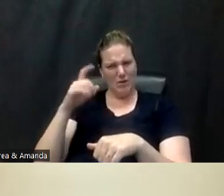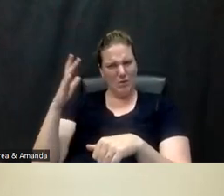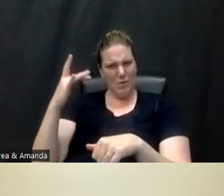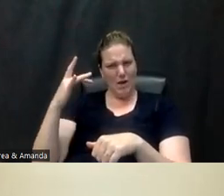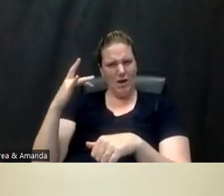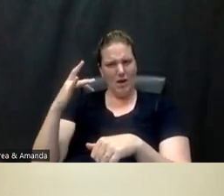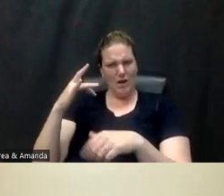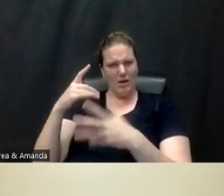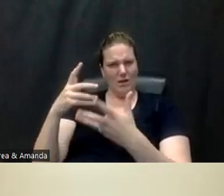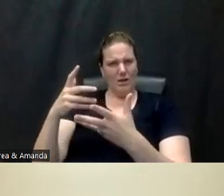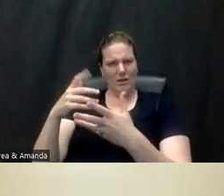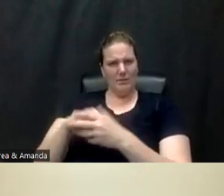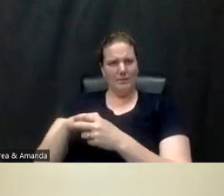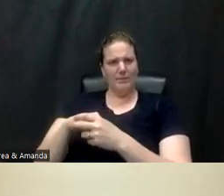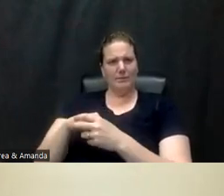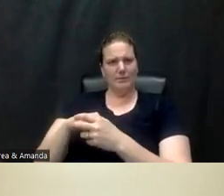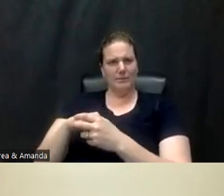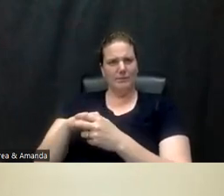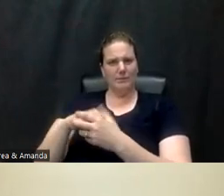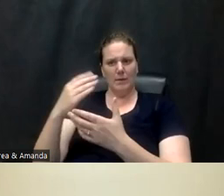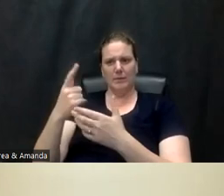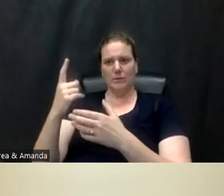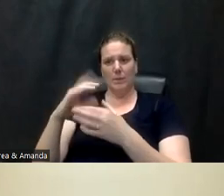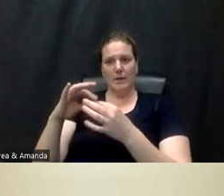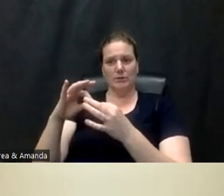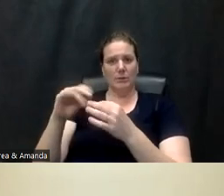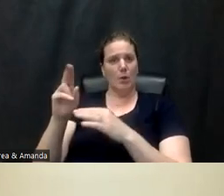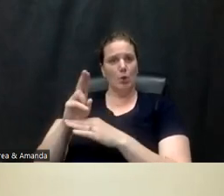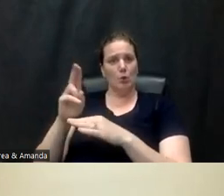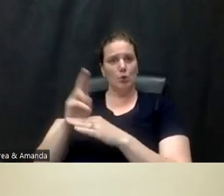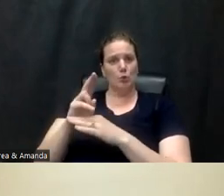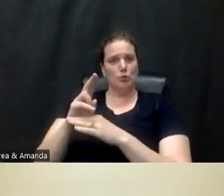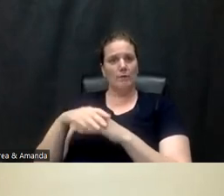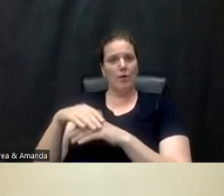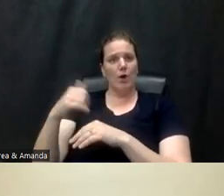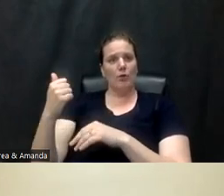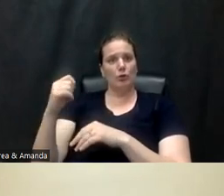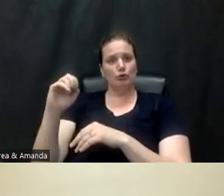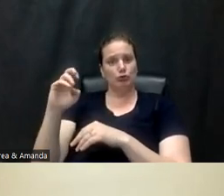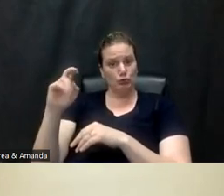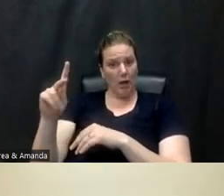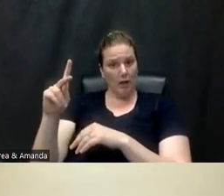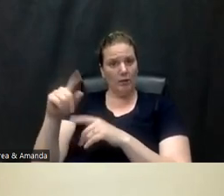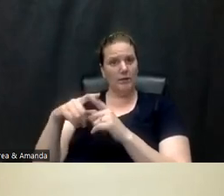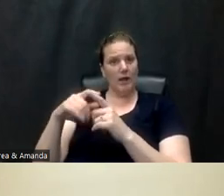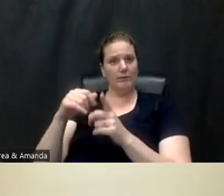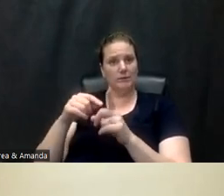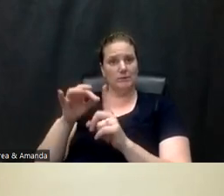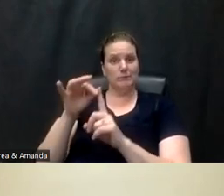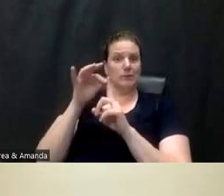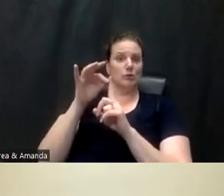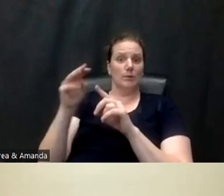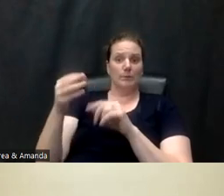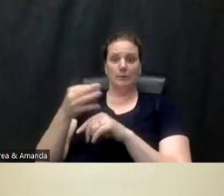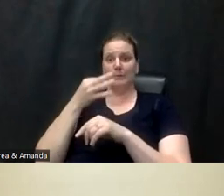don't, I don't know. I mean, maybe somebody has mentioned this, but sort of the use of like an alternate track where you have like a special master